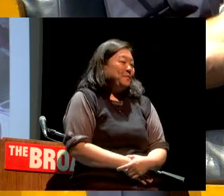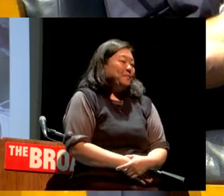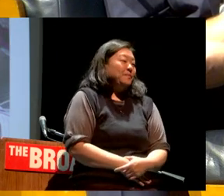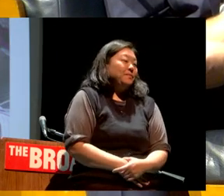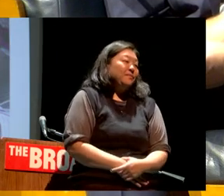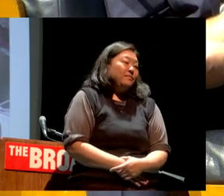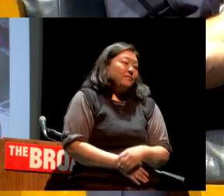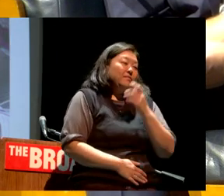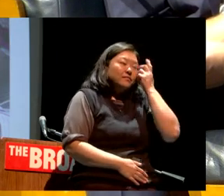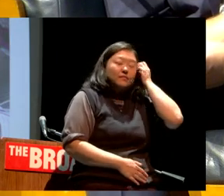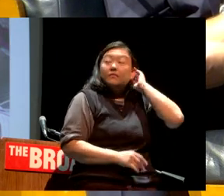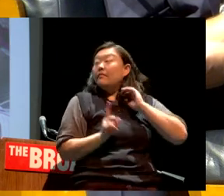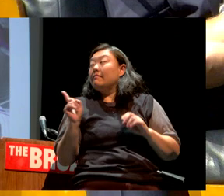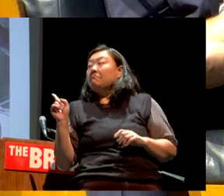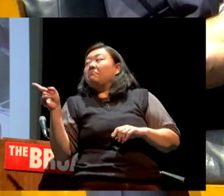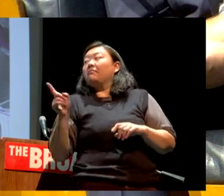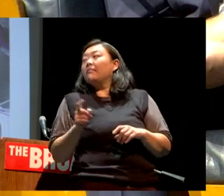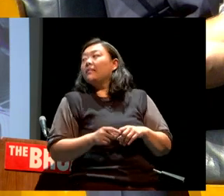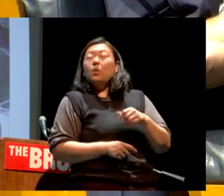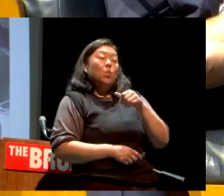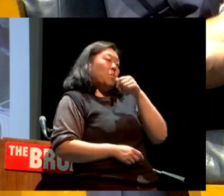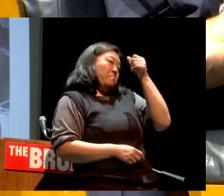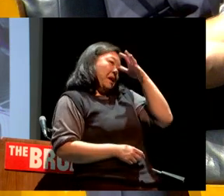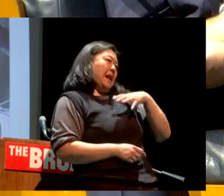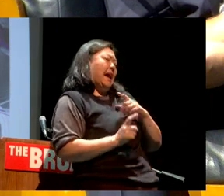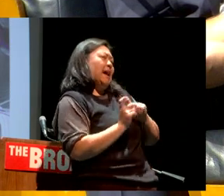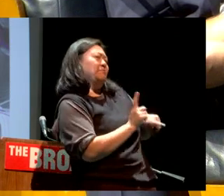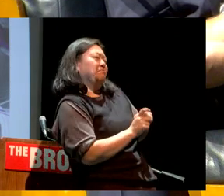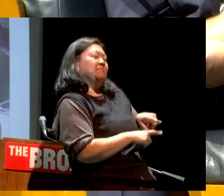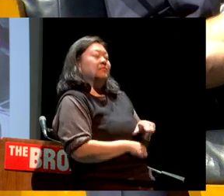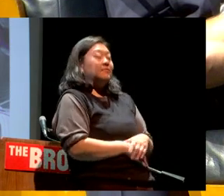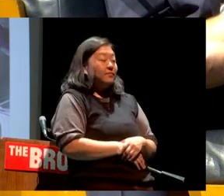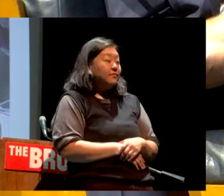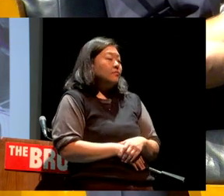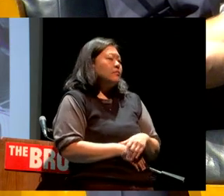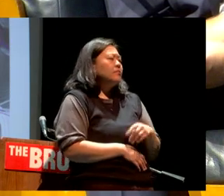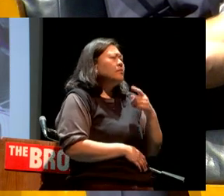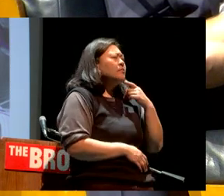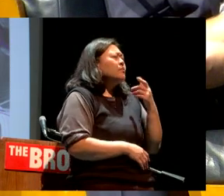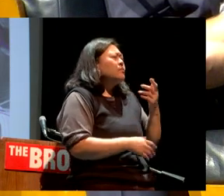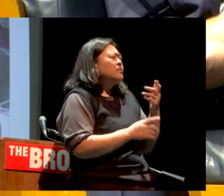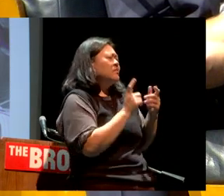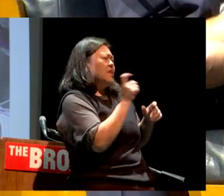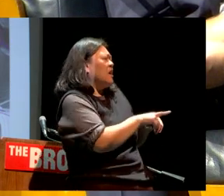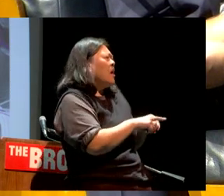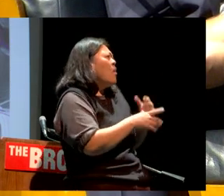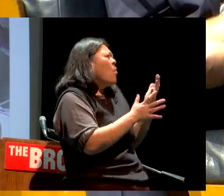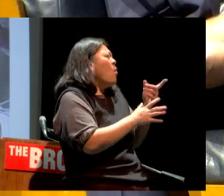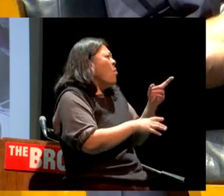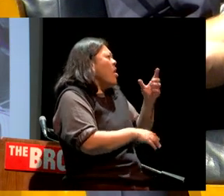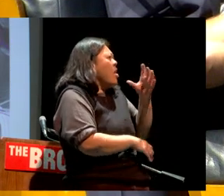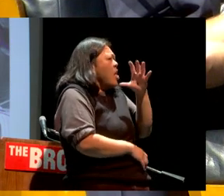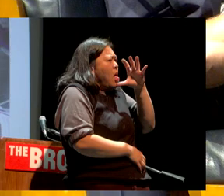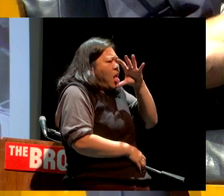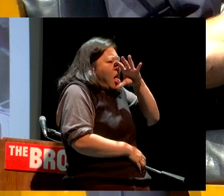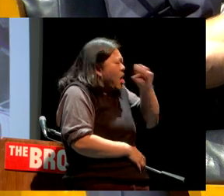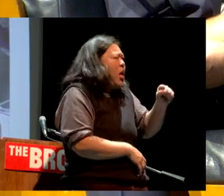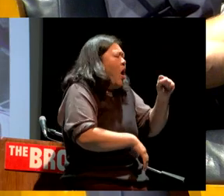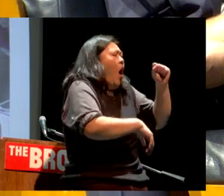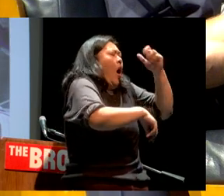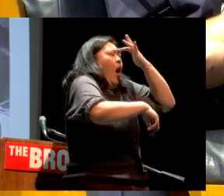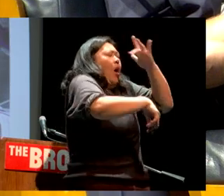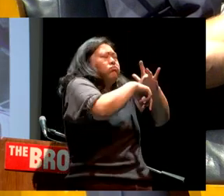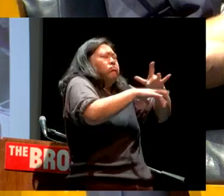very obsessed with Takashi's Instagram feed. I would wake up in the morning and see what